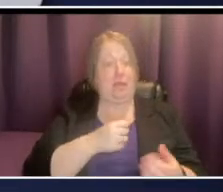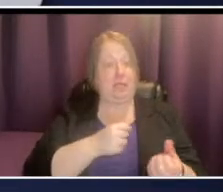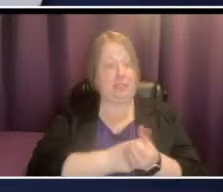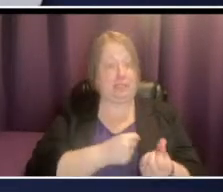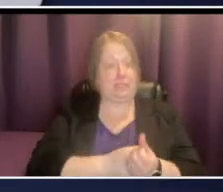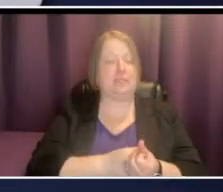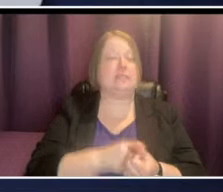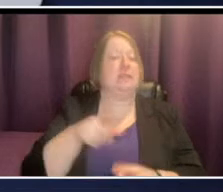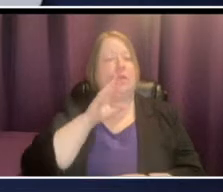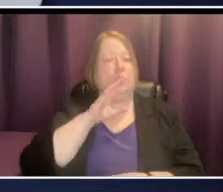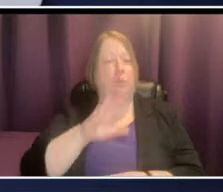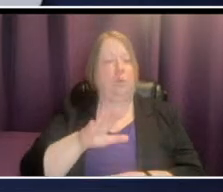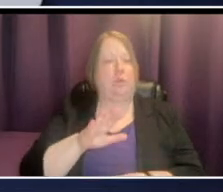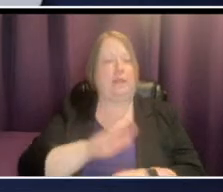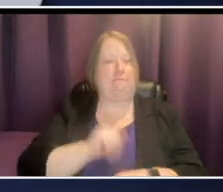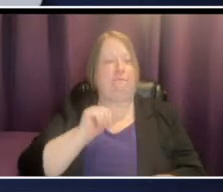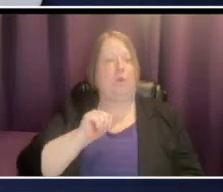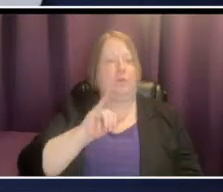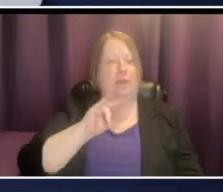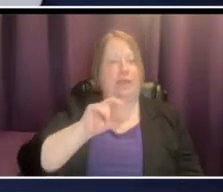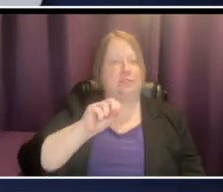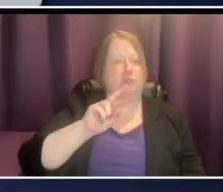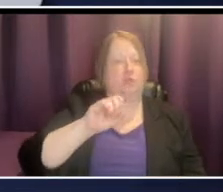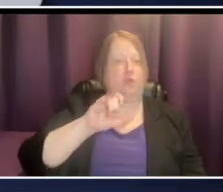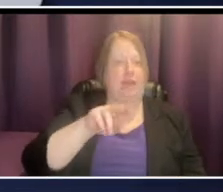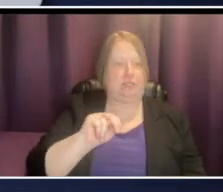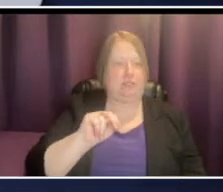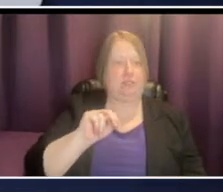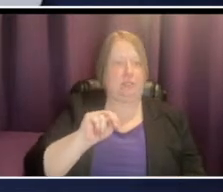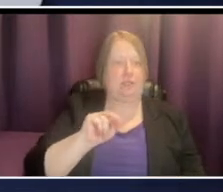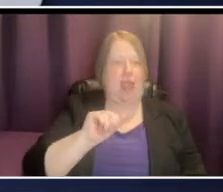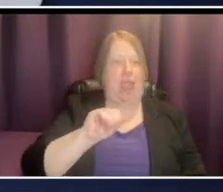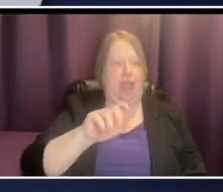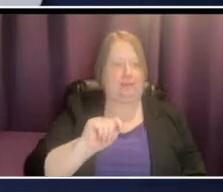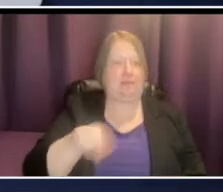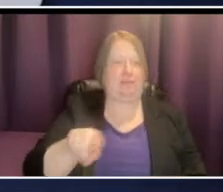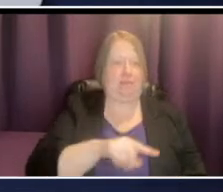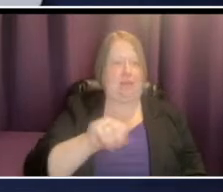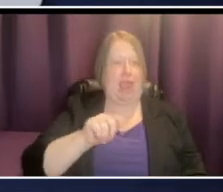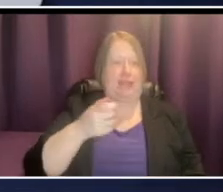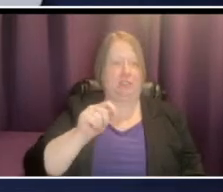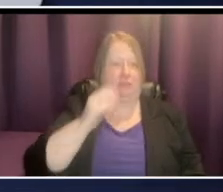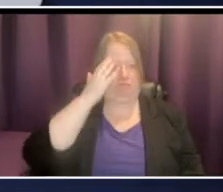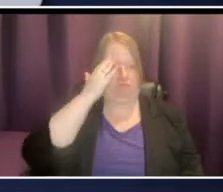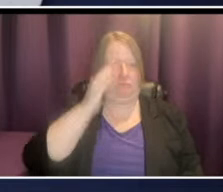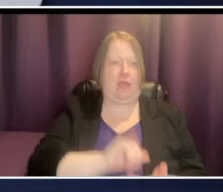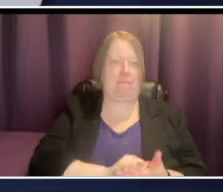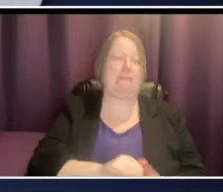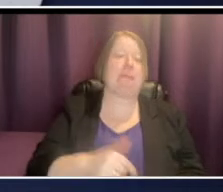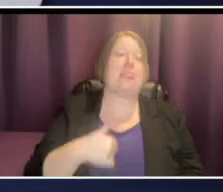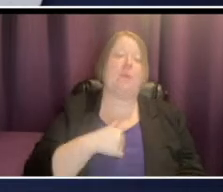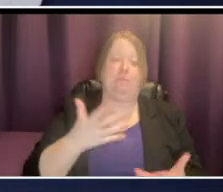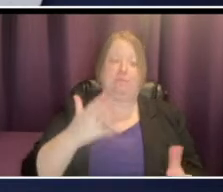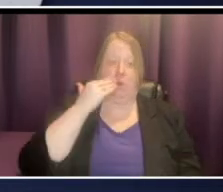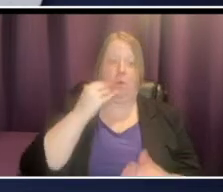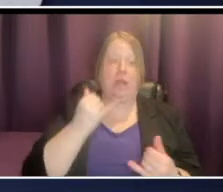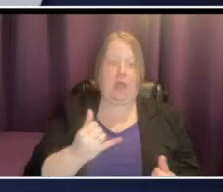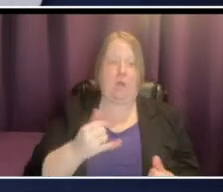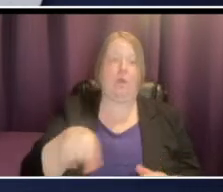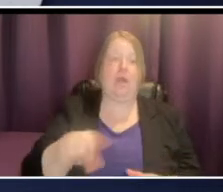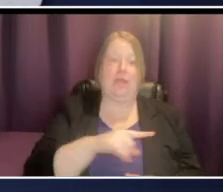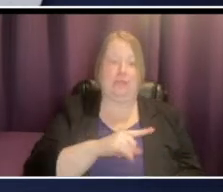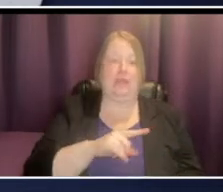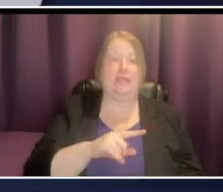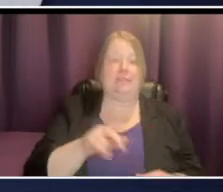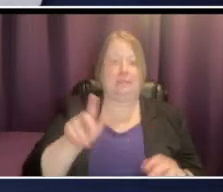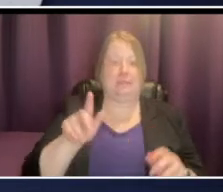agents were informed. As we all know now, the Oath Keepers did play a specific role on January 6th and